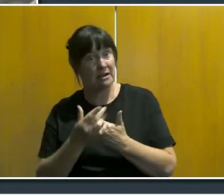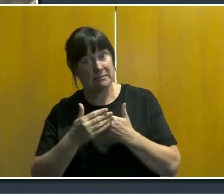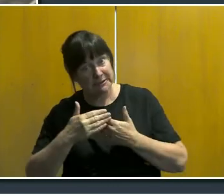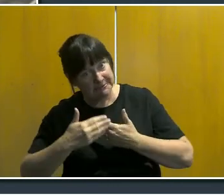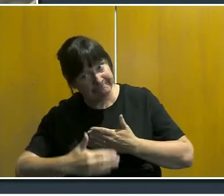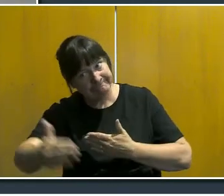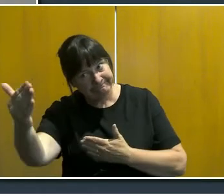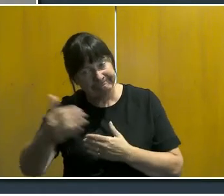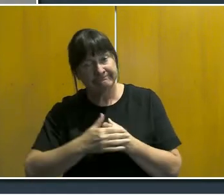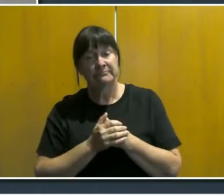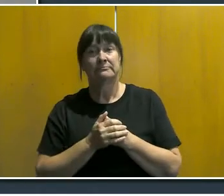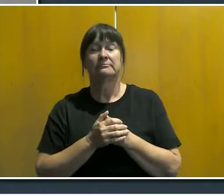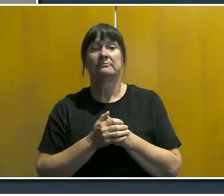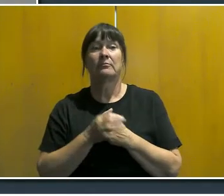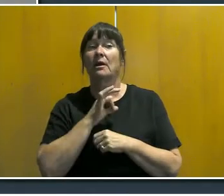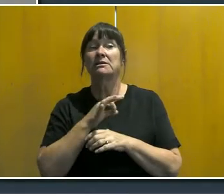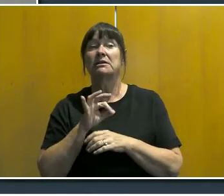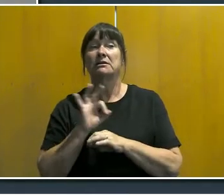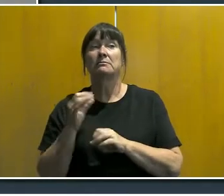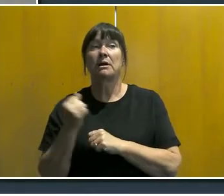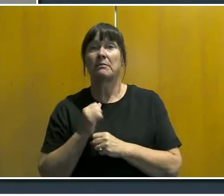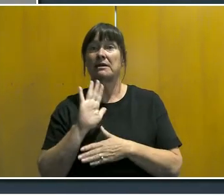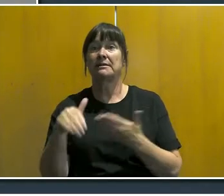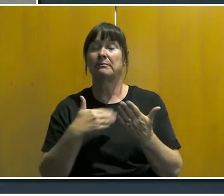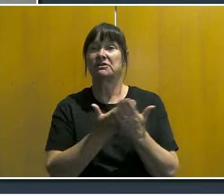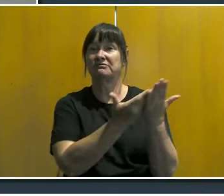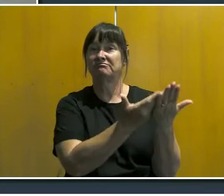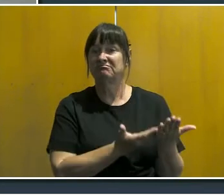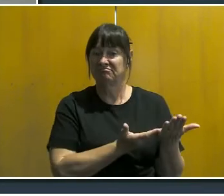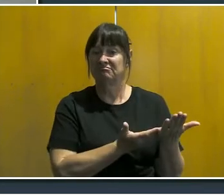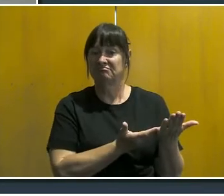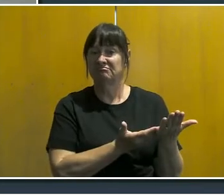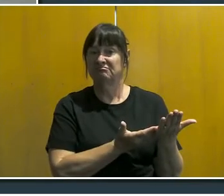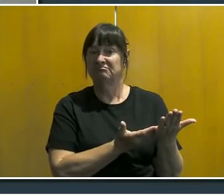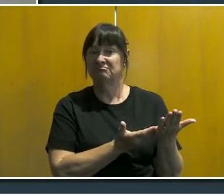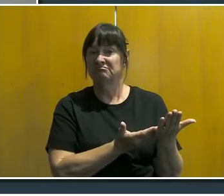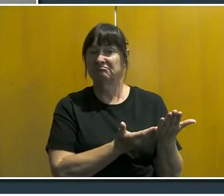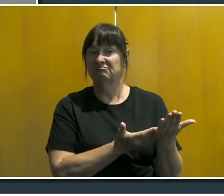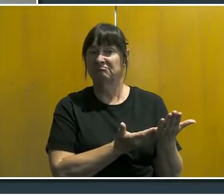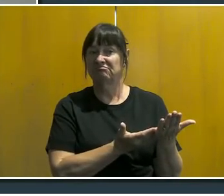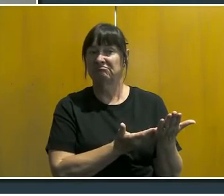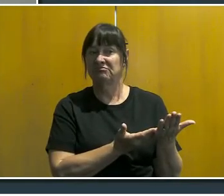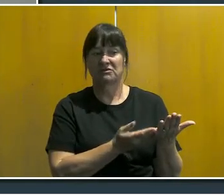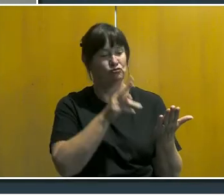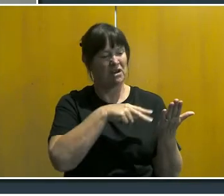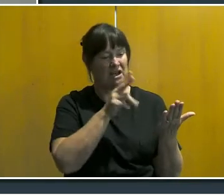it always will be. I didn't bring my submission with me because I thought I'd sooner just speak